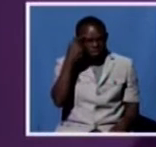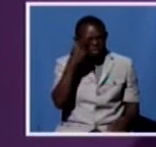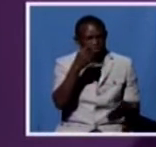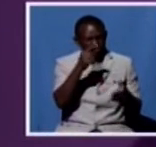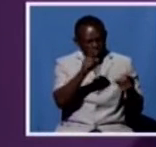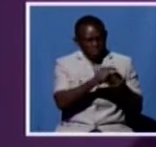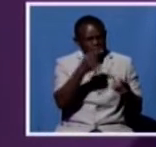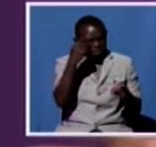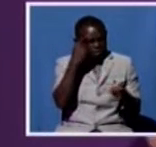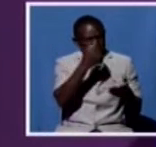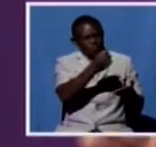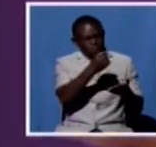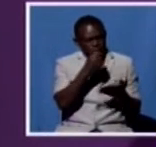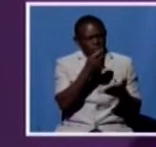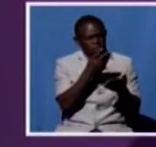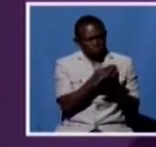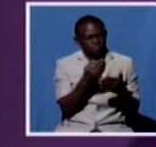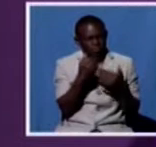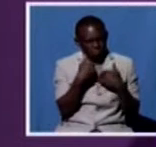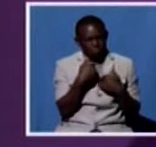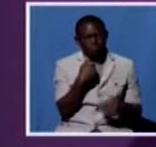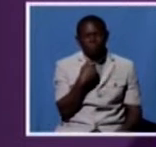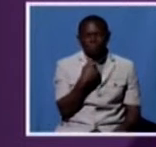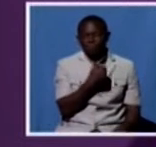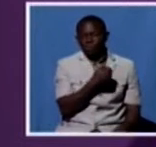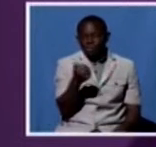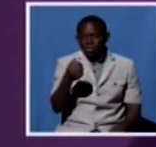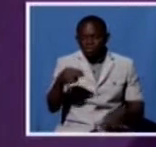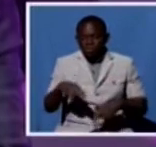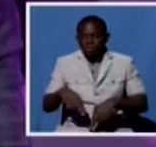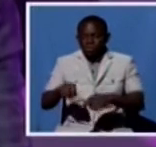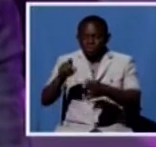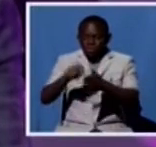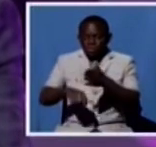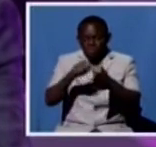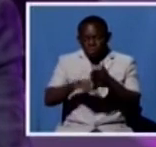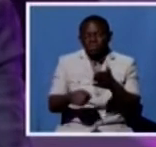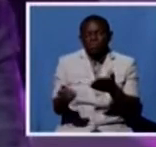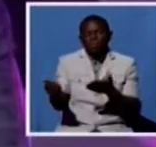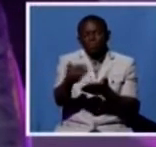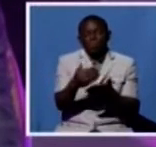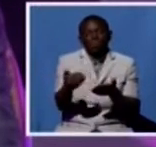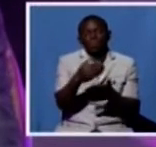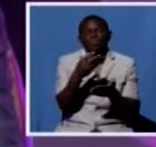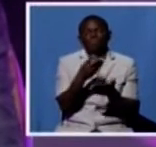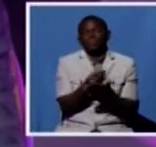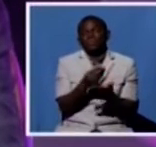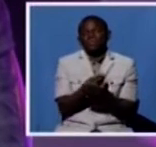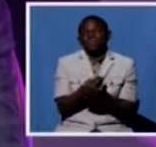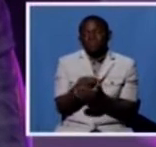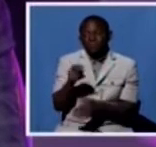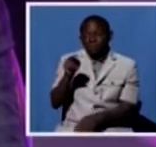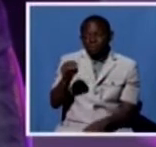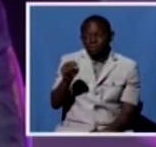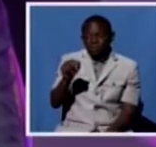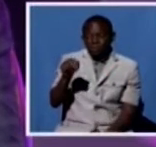the road tax, the other road user charges I talked about coming in. NAPSA, we also signed an agreement with NAPSA,